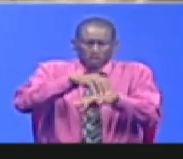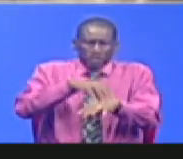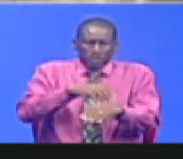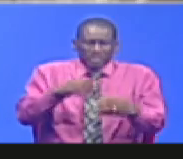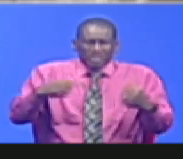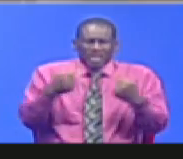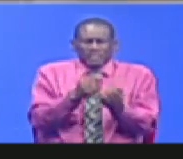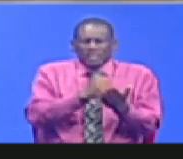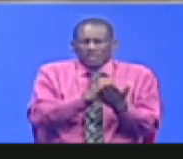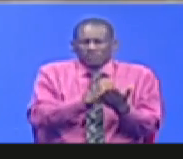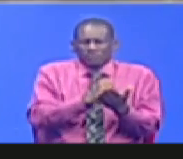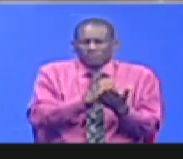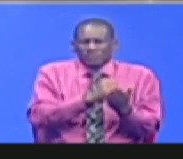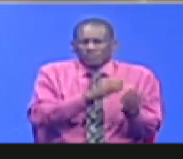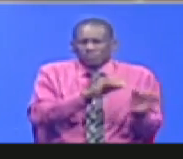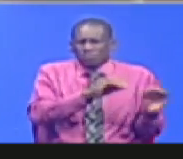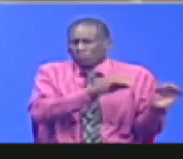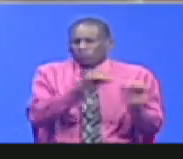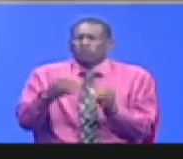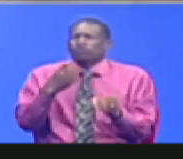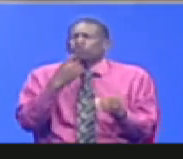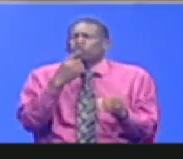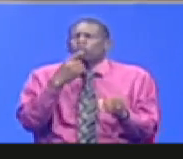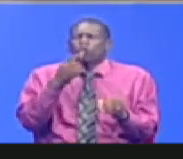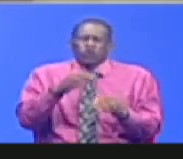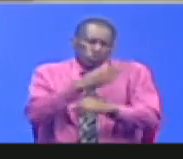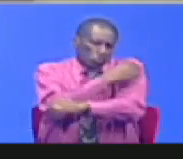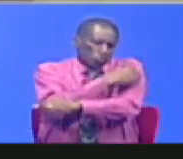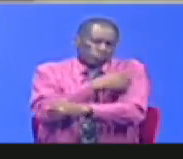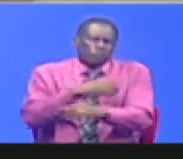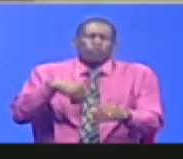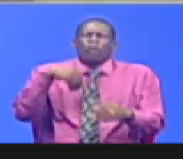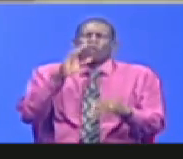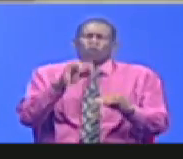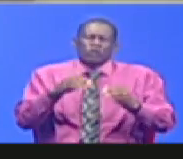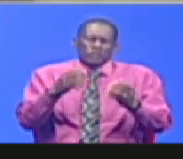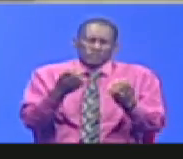Hospital for further treatment. Zainab Ismail, NTV.